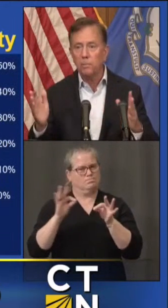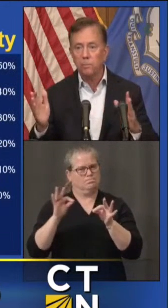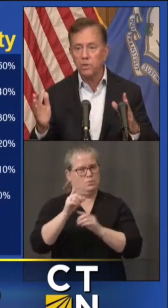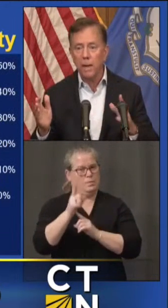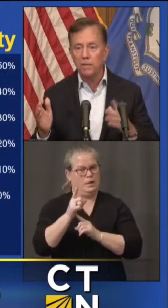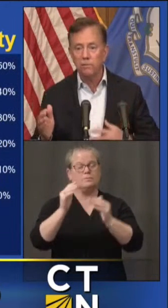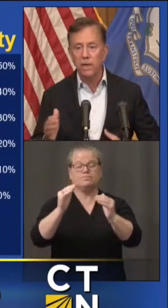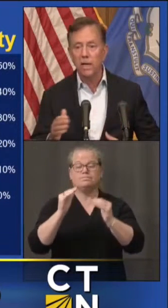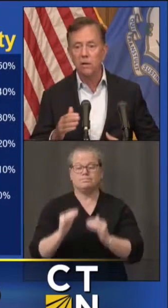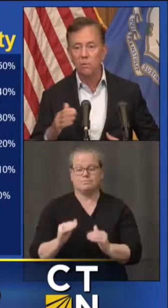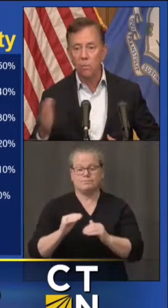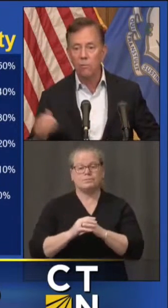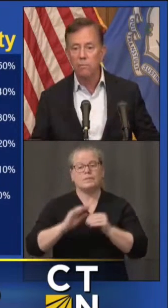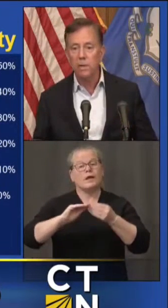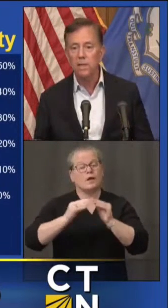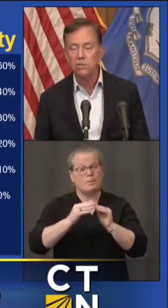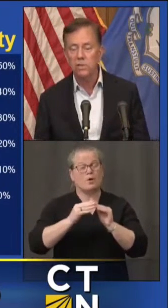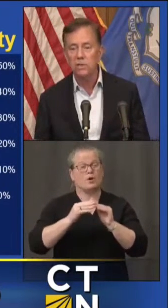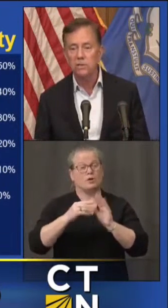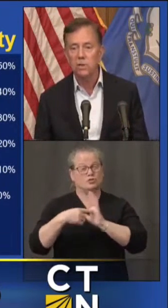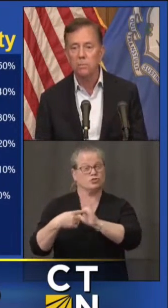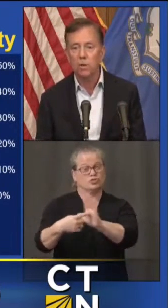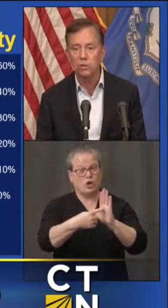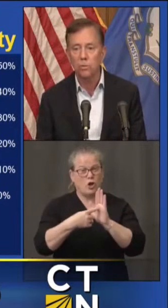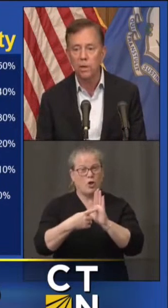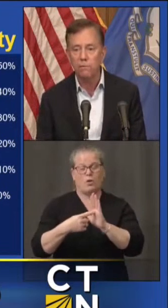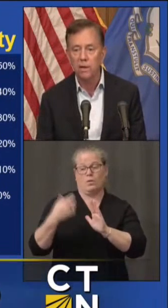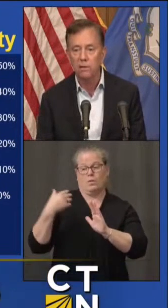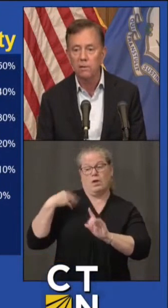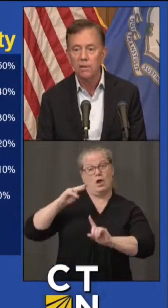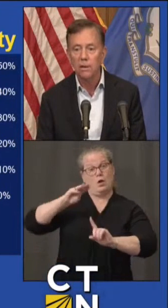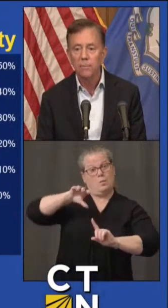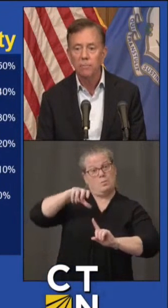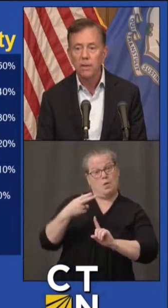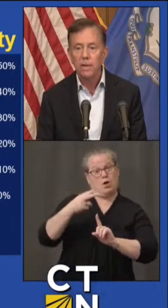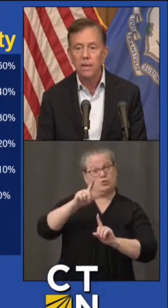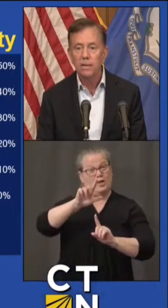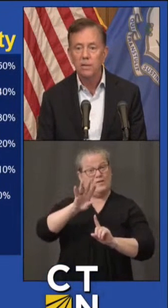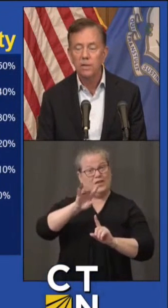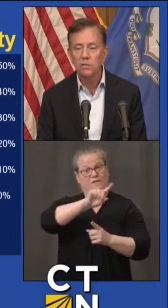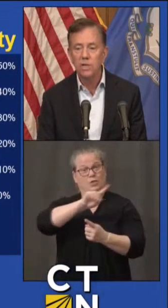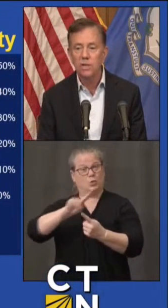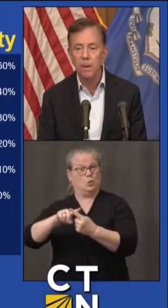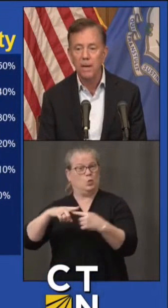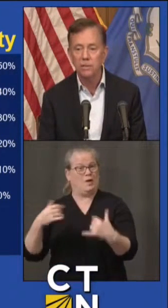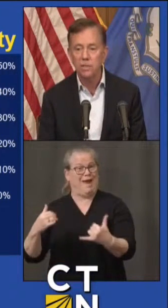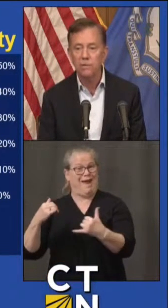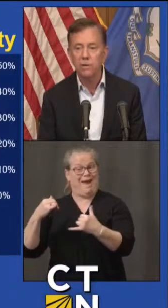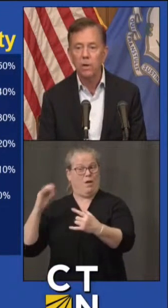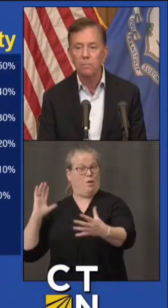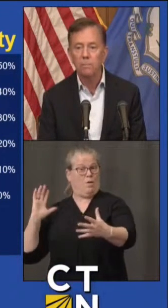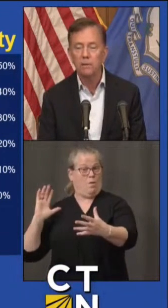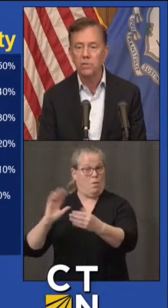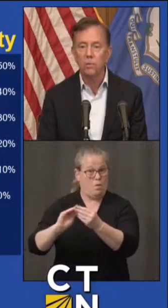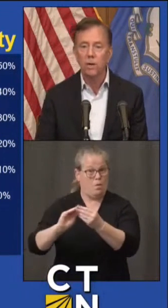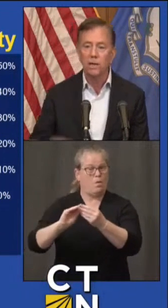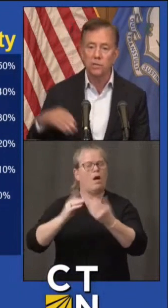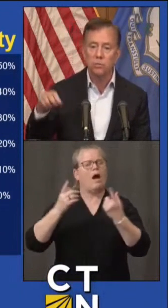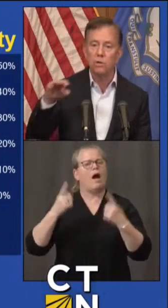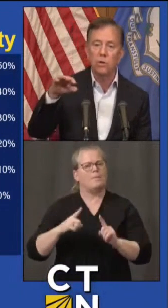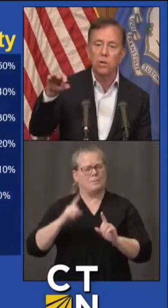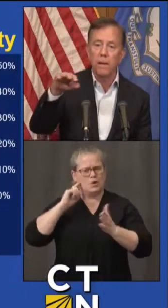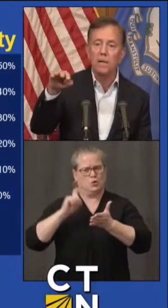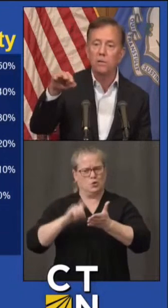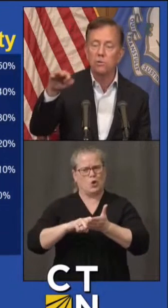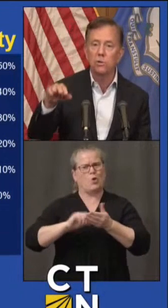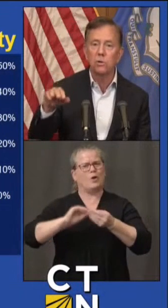of perspective, again, on where we've been since March 25th. And you can see the positivity rate bouncing around. It's worth